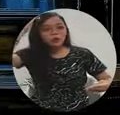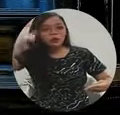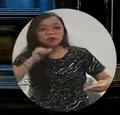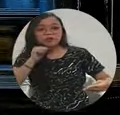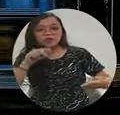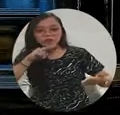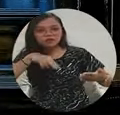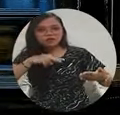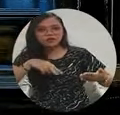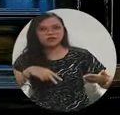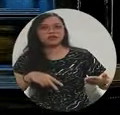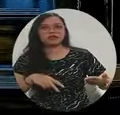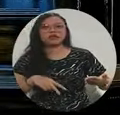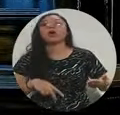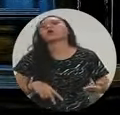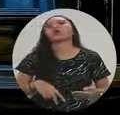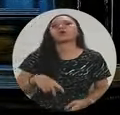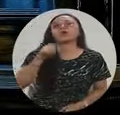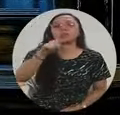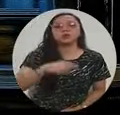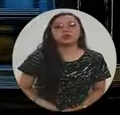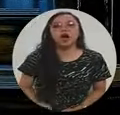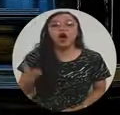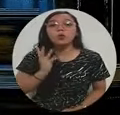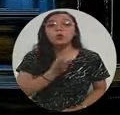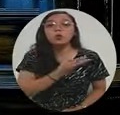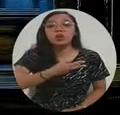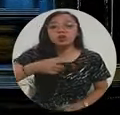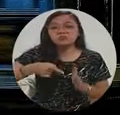because I knew the principles, I know the procedure on how to open it.